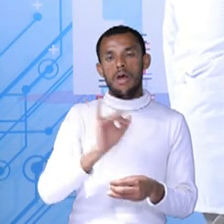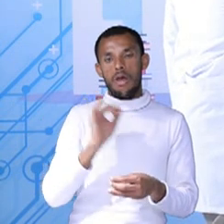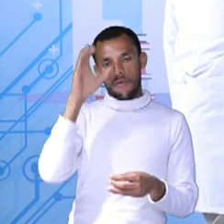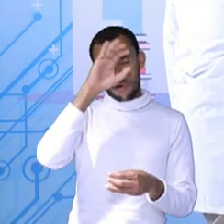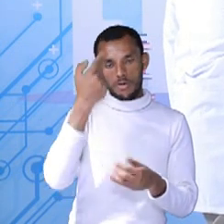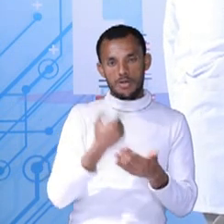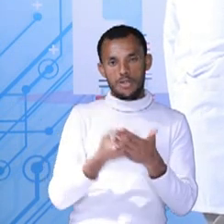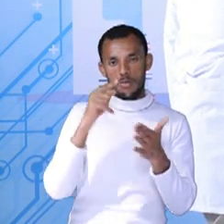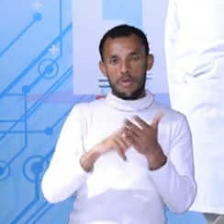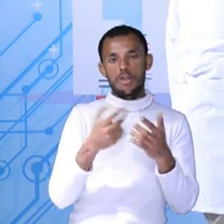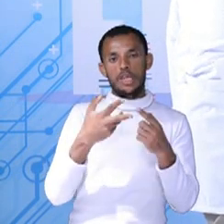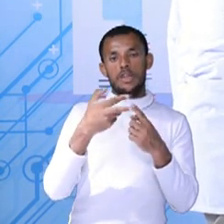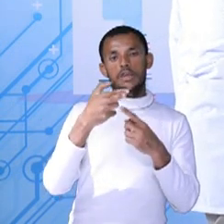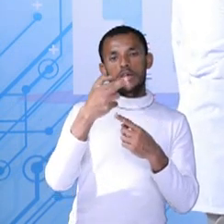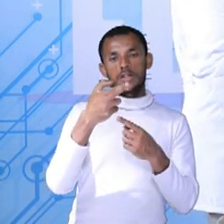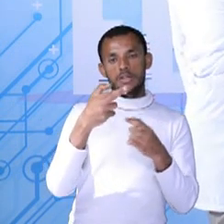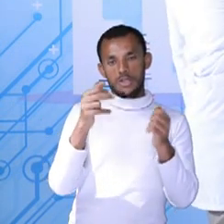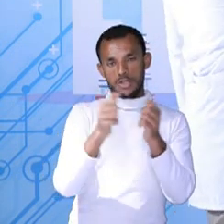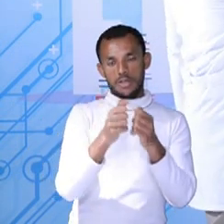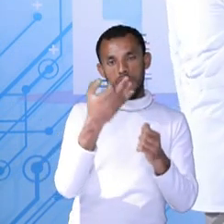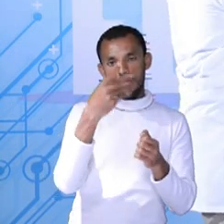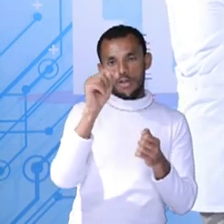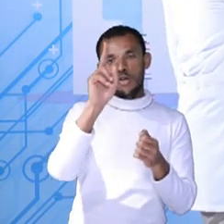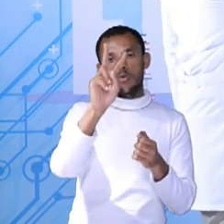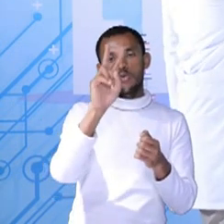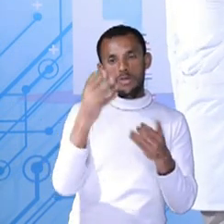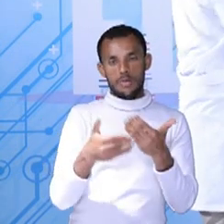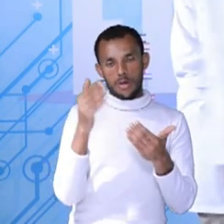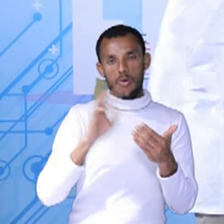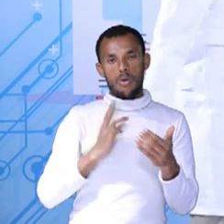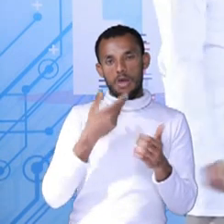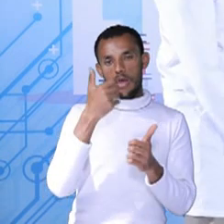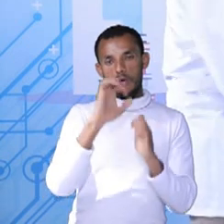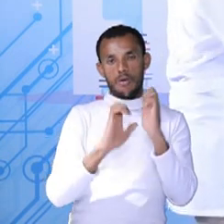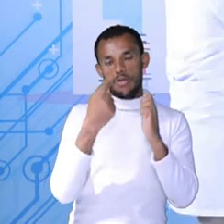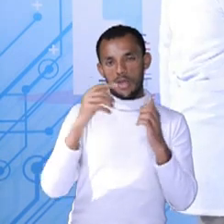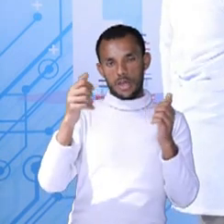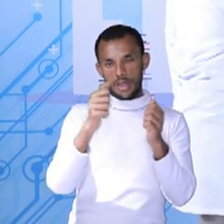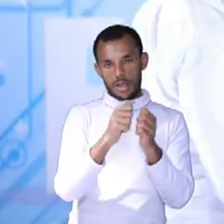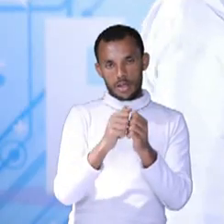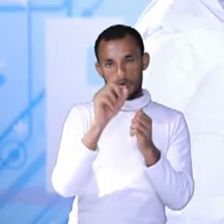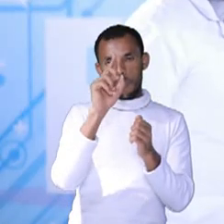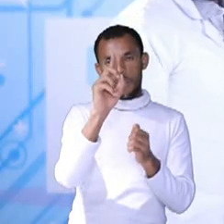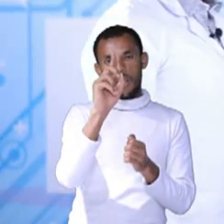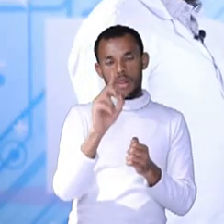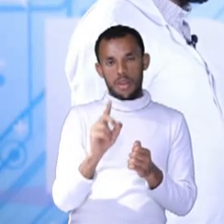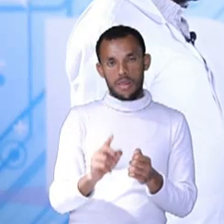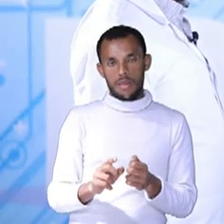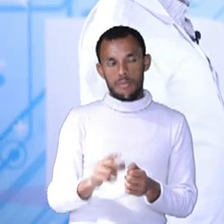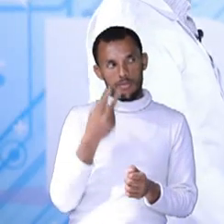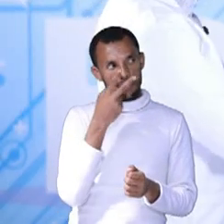this point, the intersection of the two. Simply you can evaluate the intersection. It is 1. It's